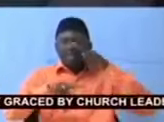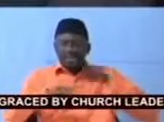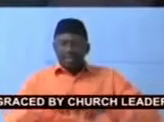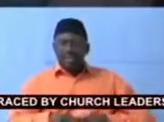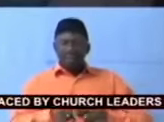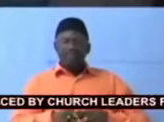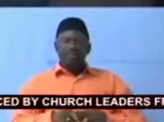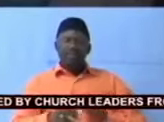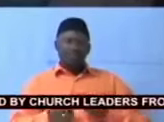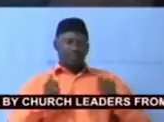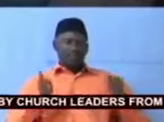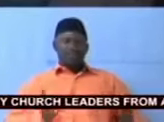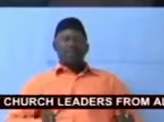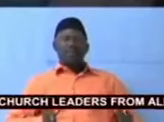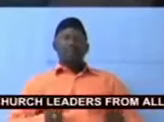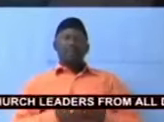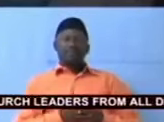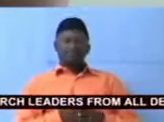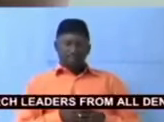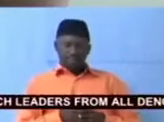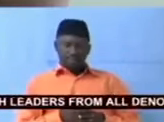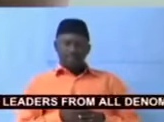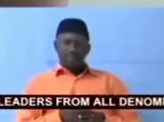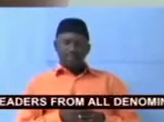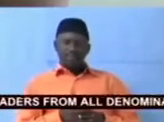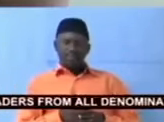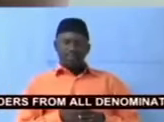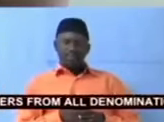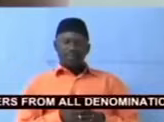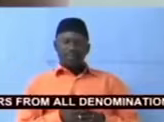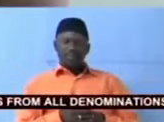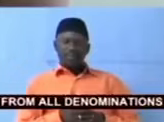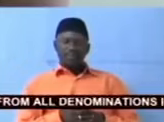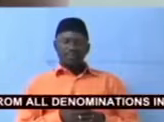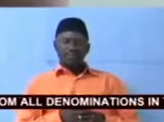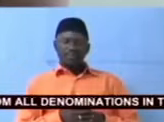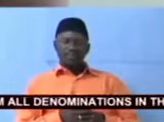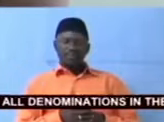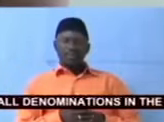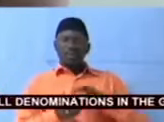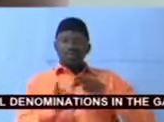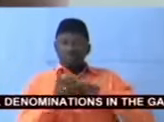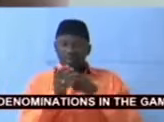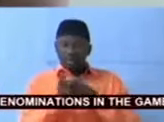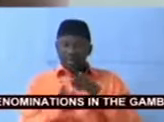Would it be correct to say that your court sitting was then interrupted?